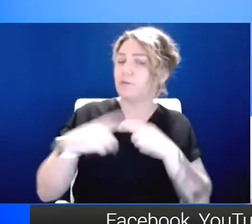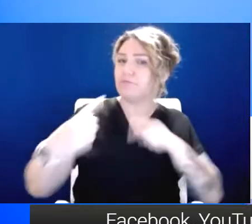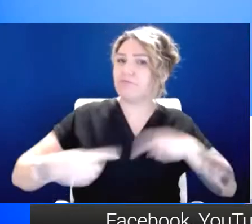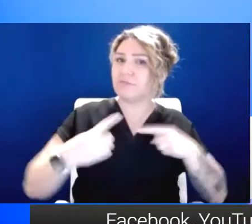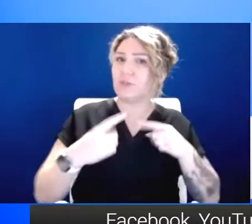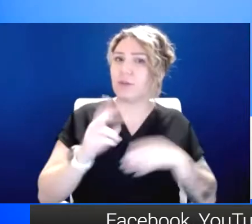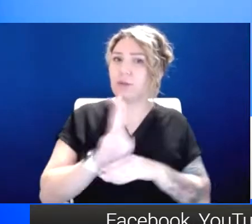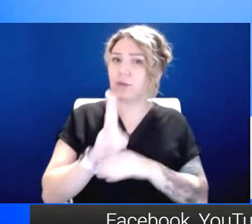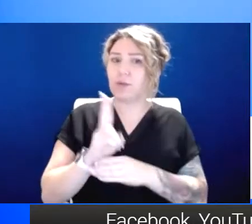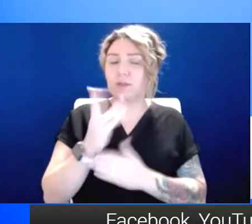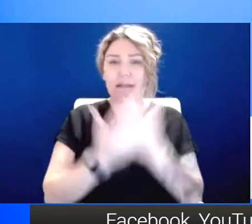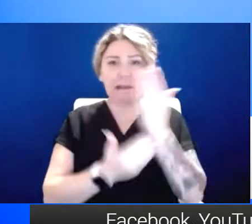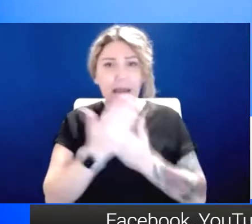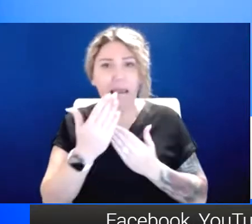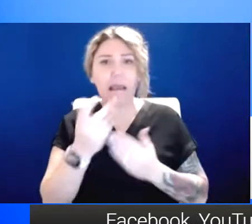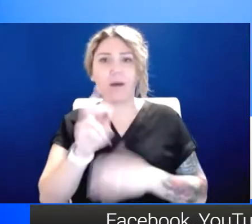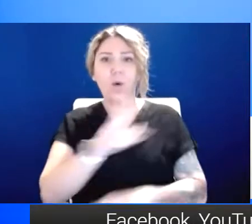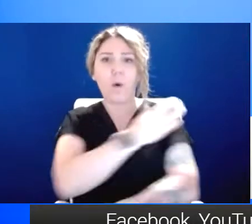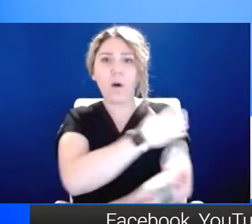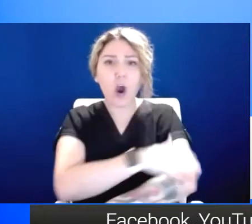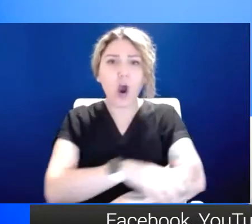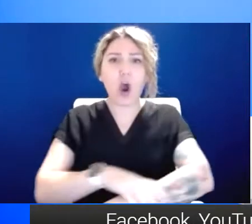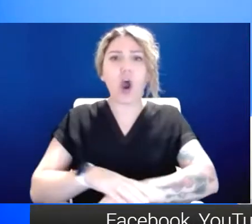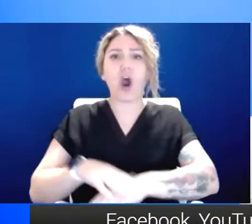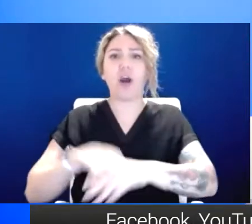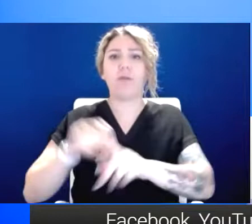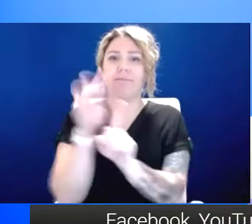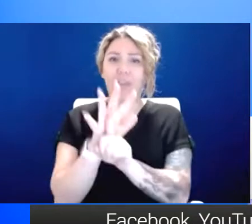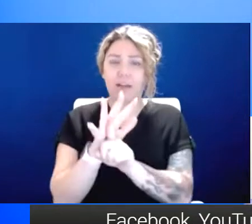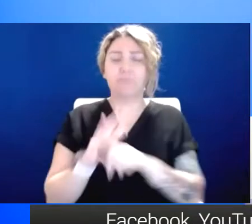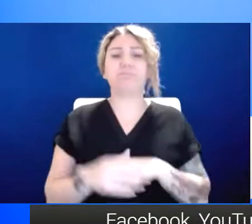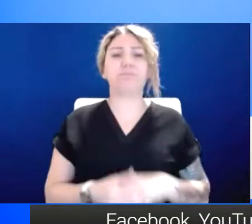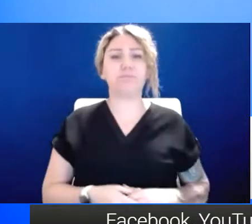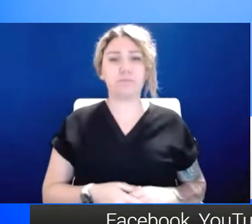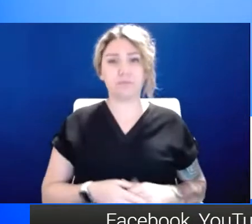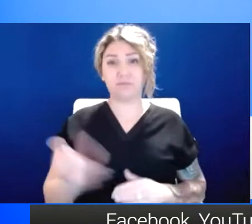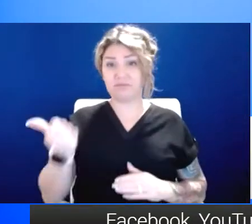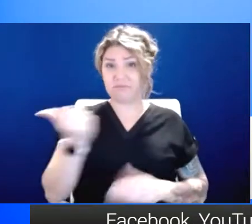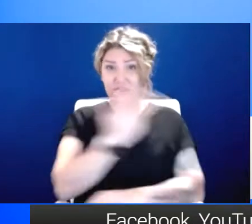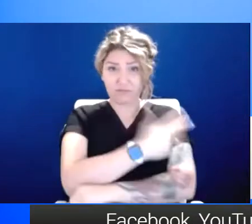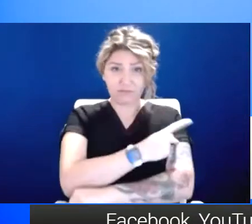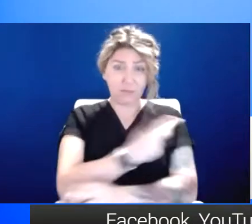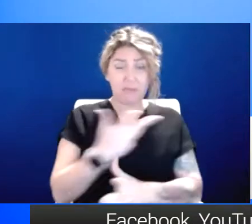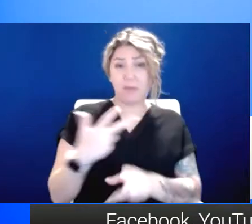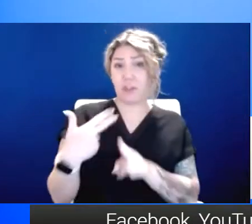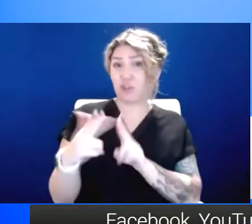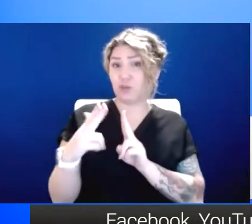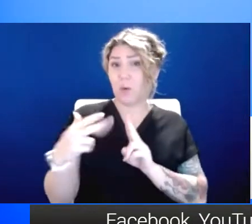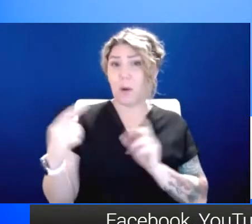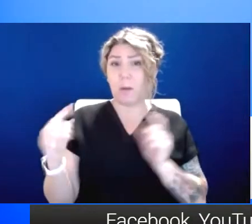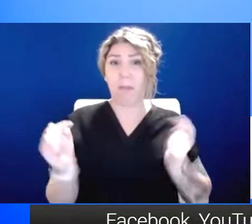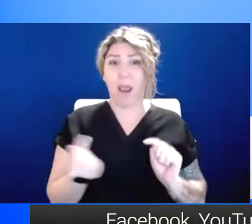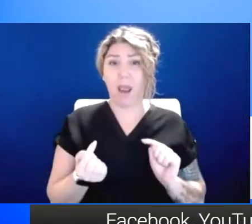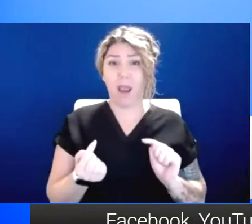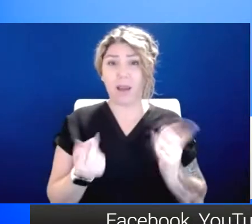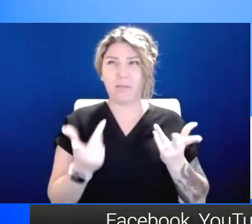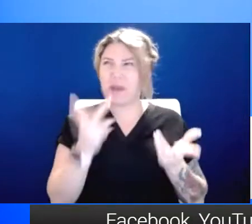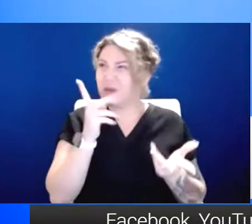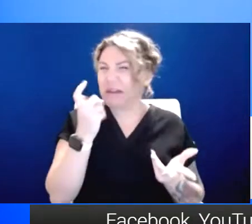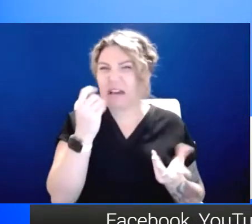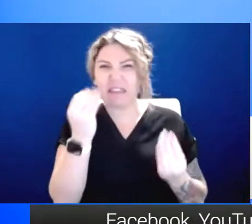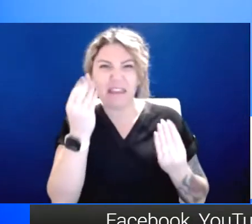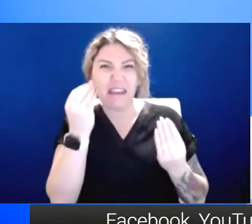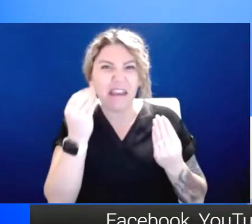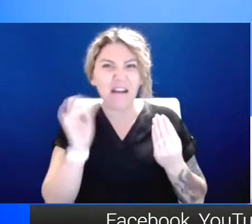or the arm that is initially affected. Some patients may have actually shoulder pain, which you may not even think that may be